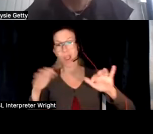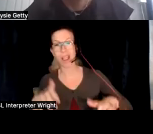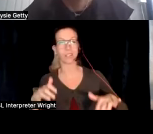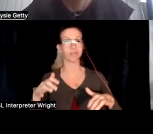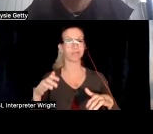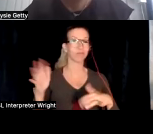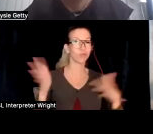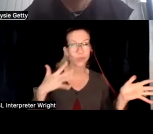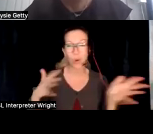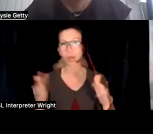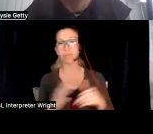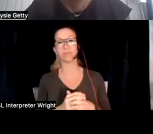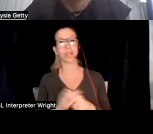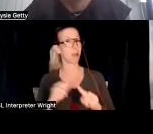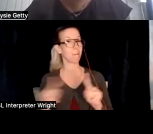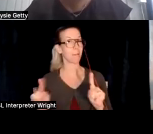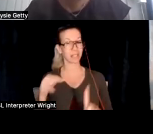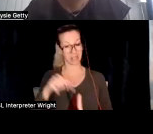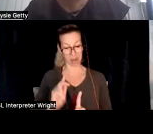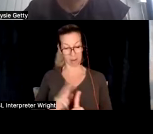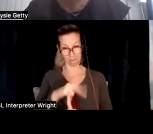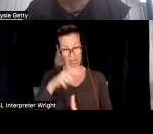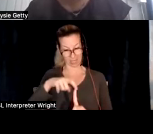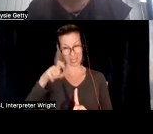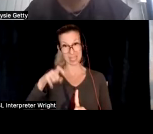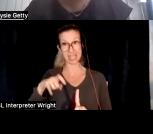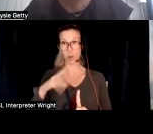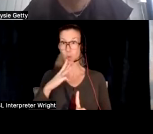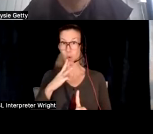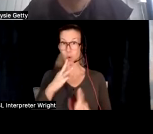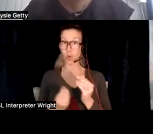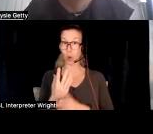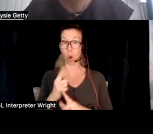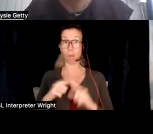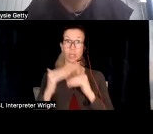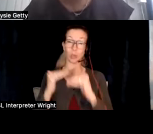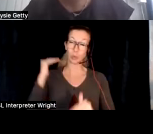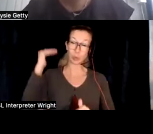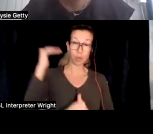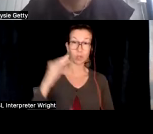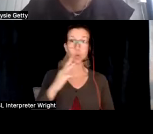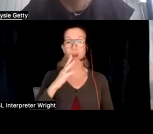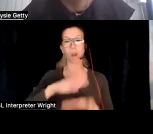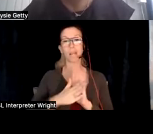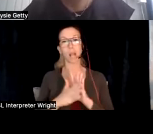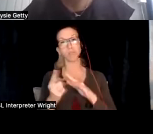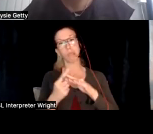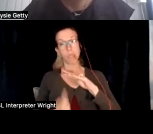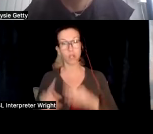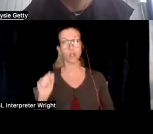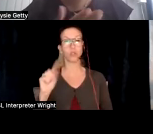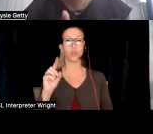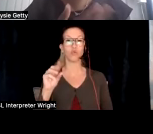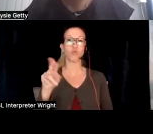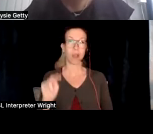again, plants still need water to grow, but when they get too much water, they start to drown out. And so we need to reduce the